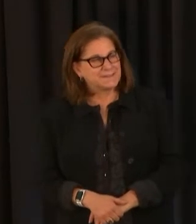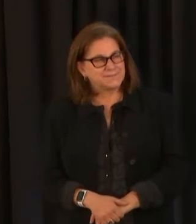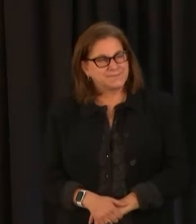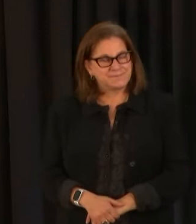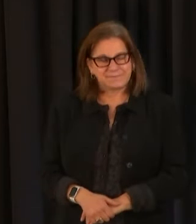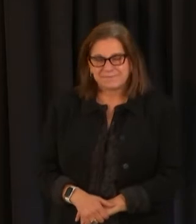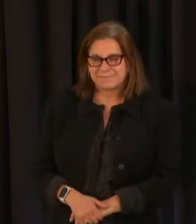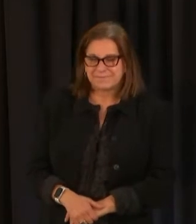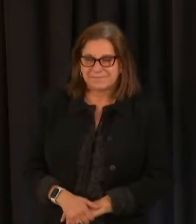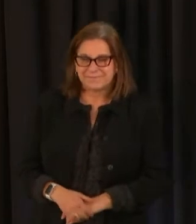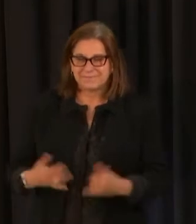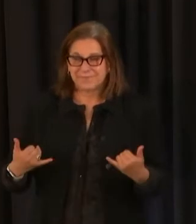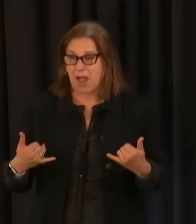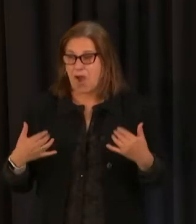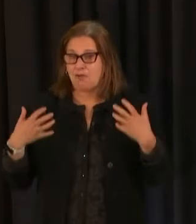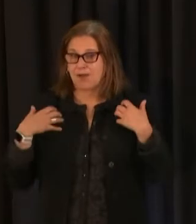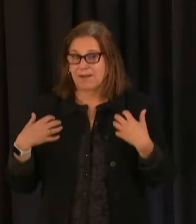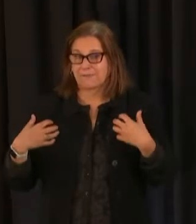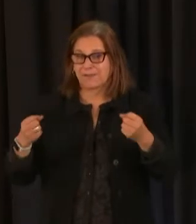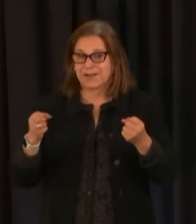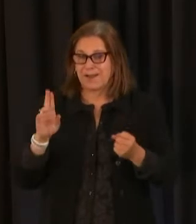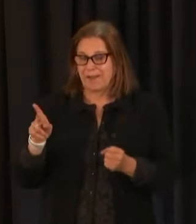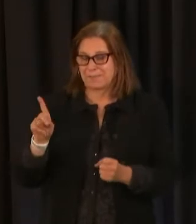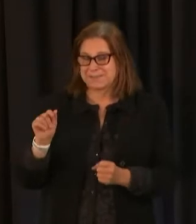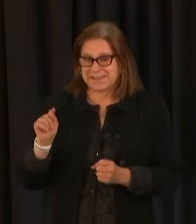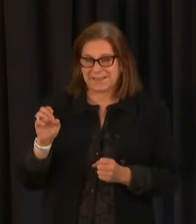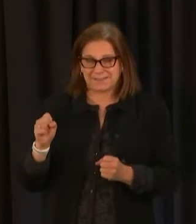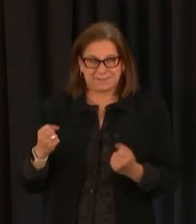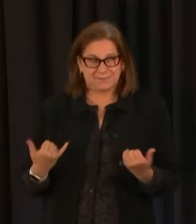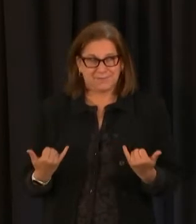And briefly on recovery,